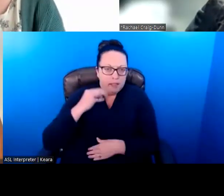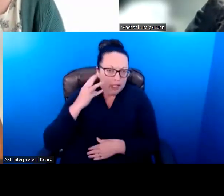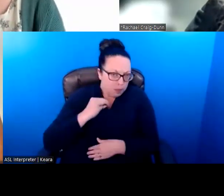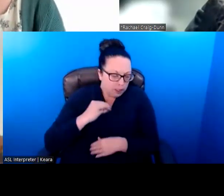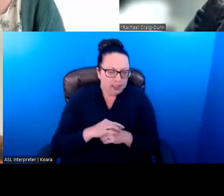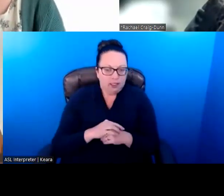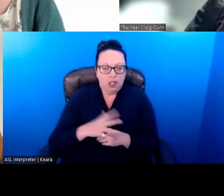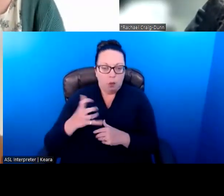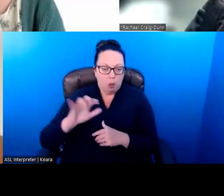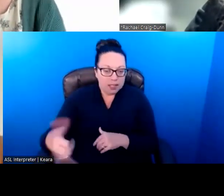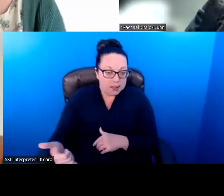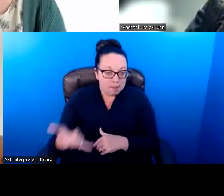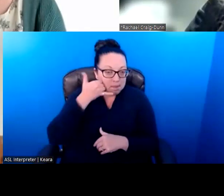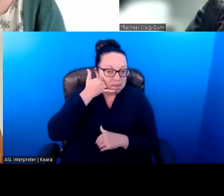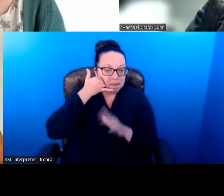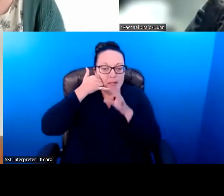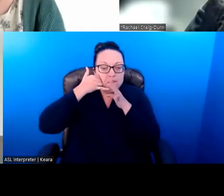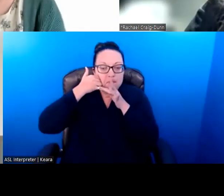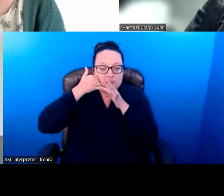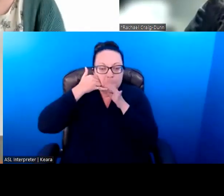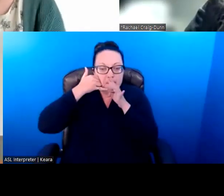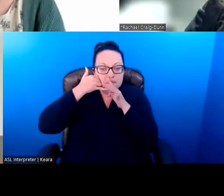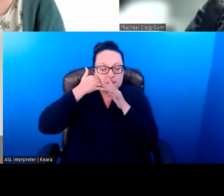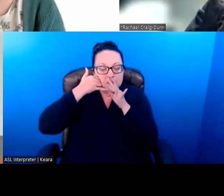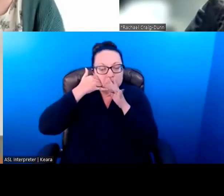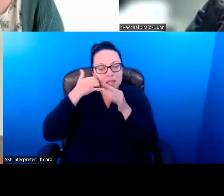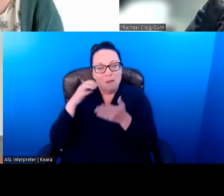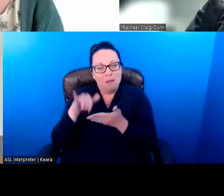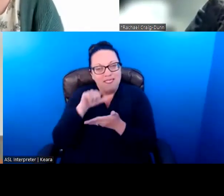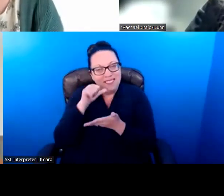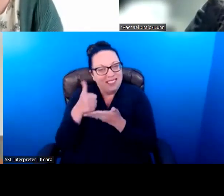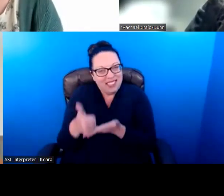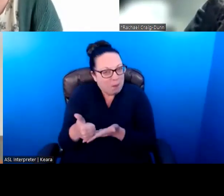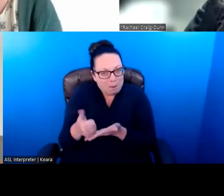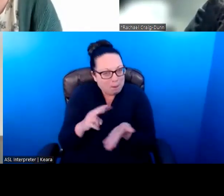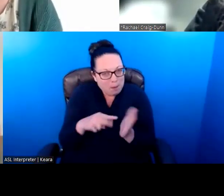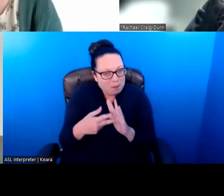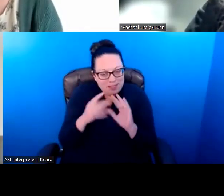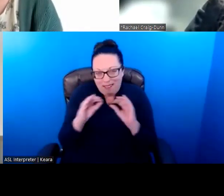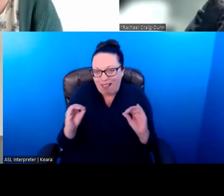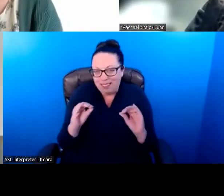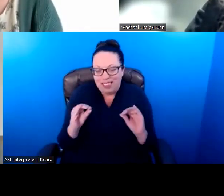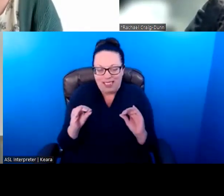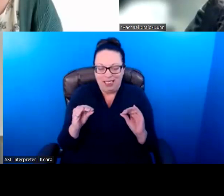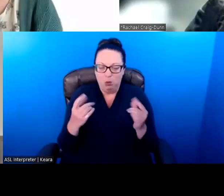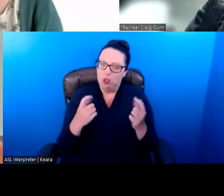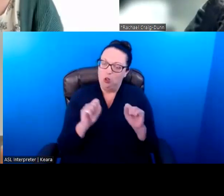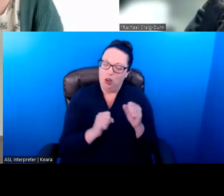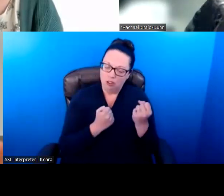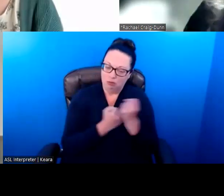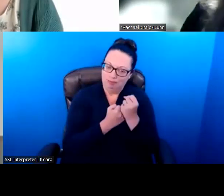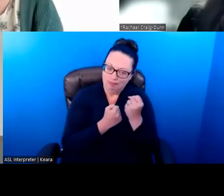pick up the phone and do a lot of talking on the phone. That means absolutely nothing when you're really trying to advocate for